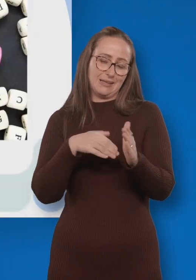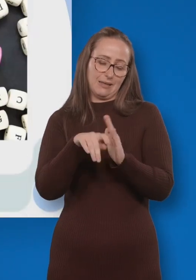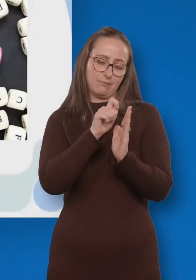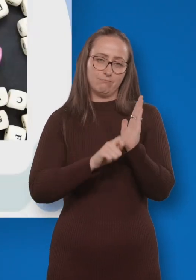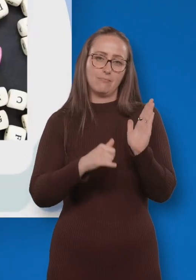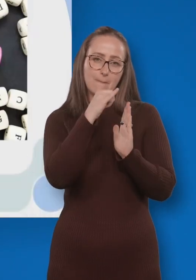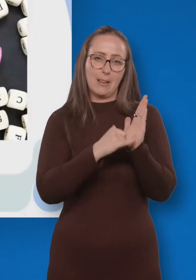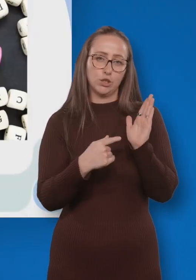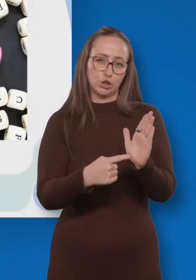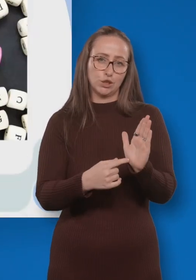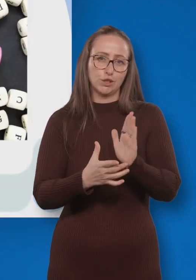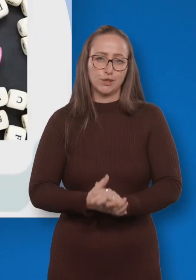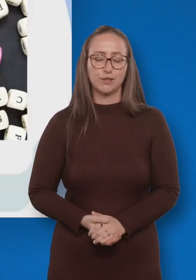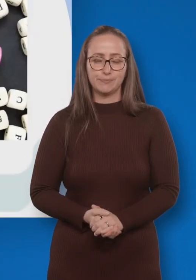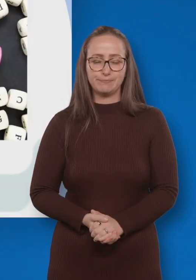applications.